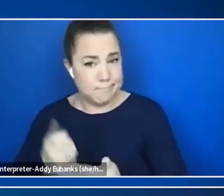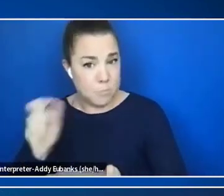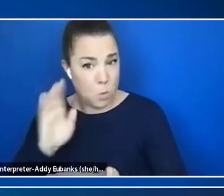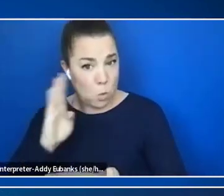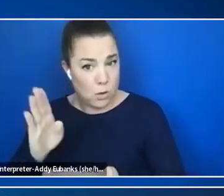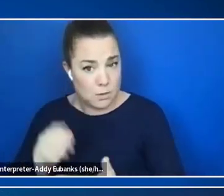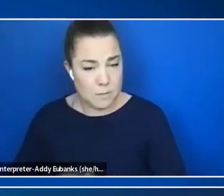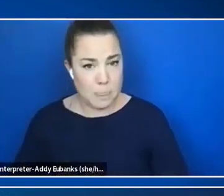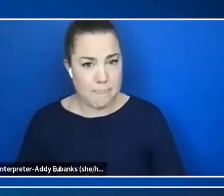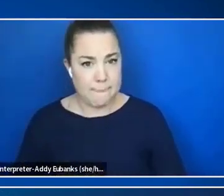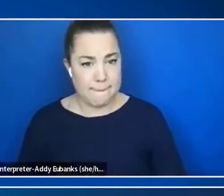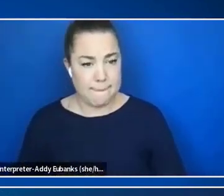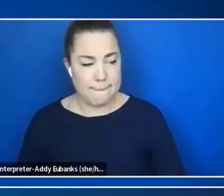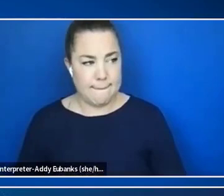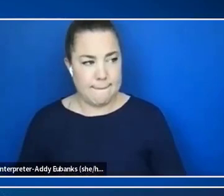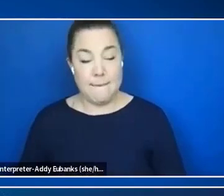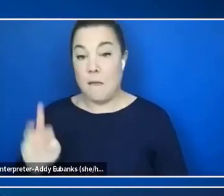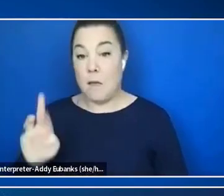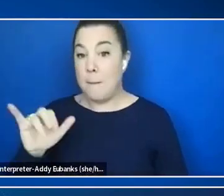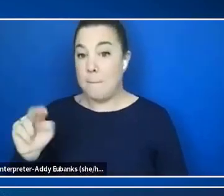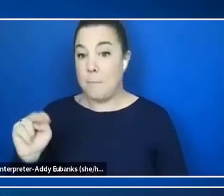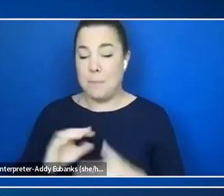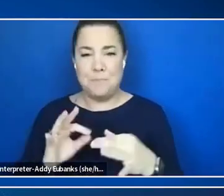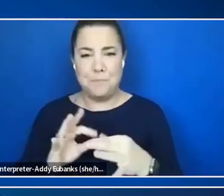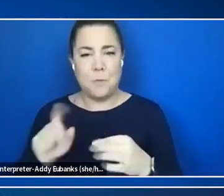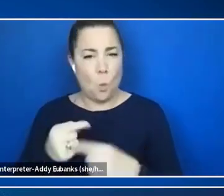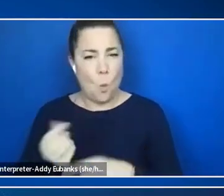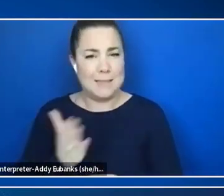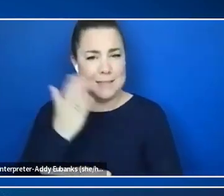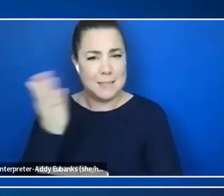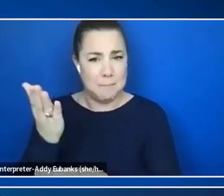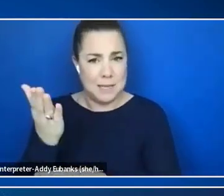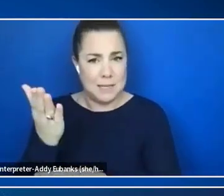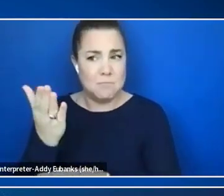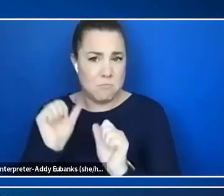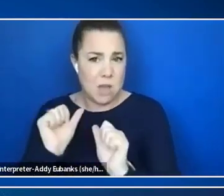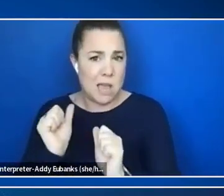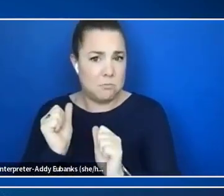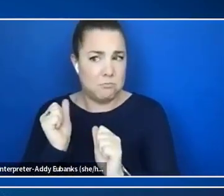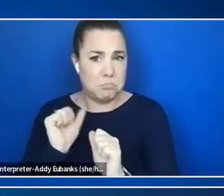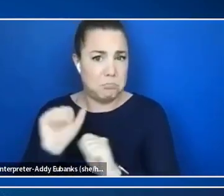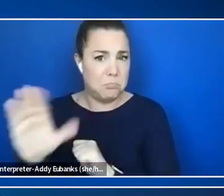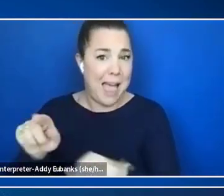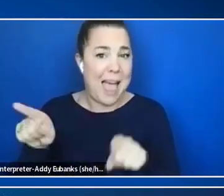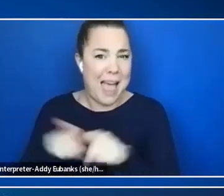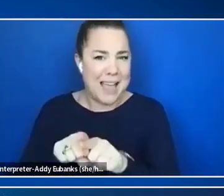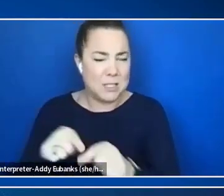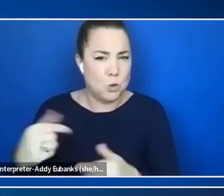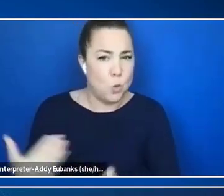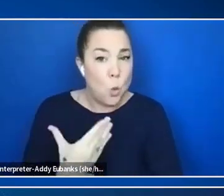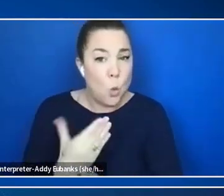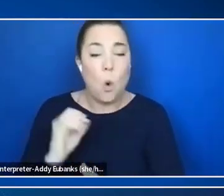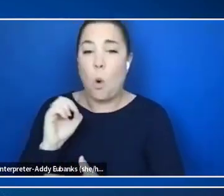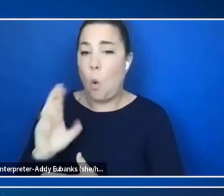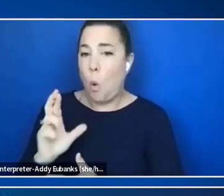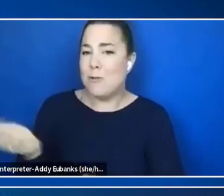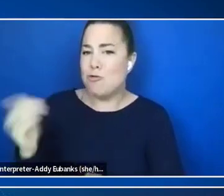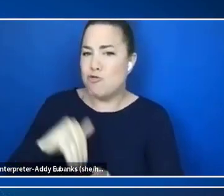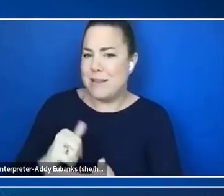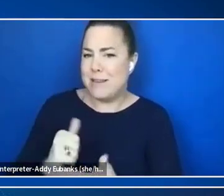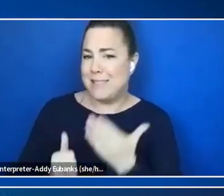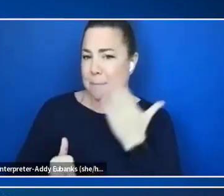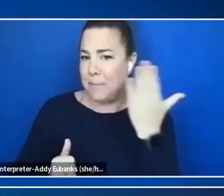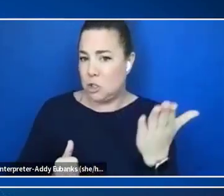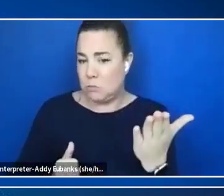So you still had, when you submit, you still had the option of submitting it as new or as a resubmission. But as of now,